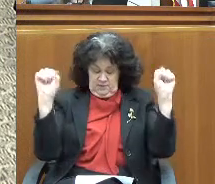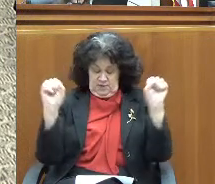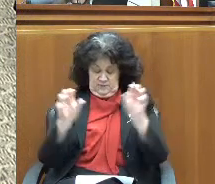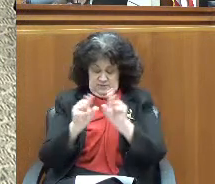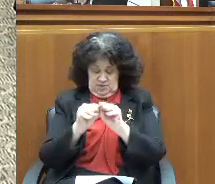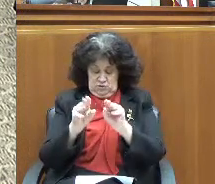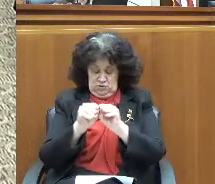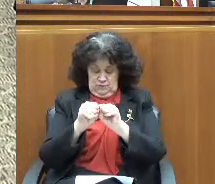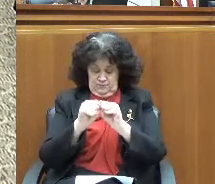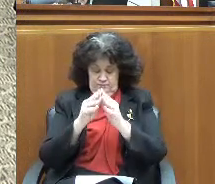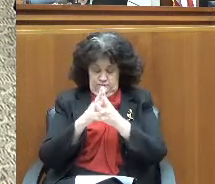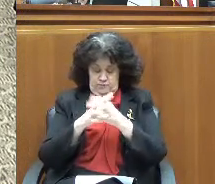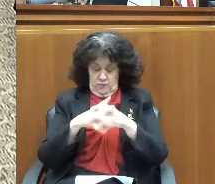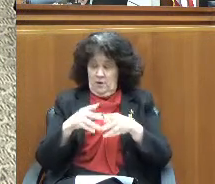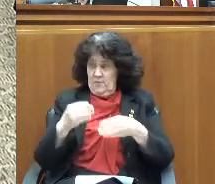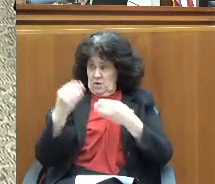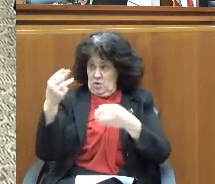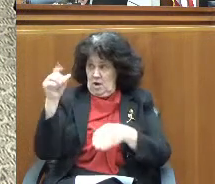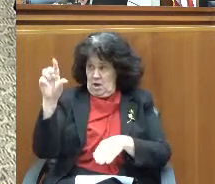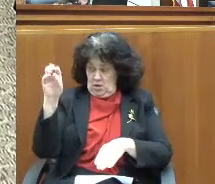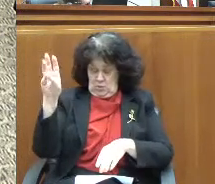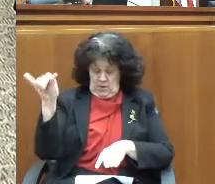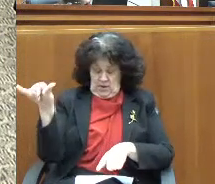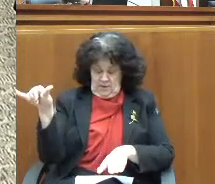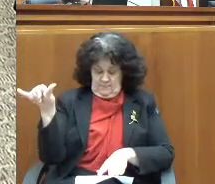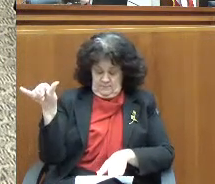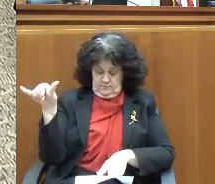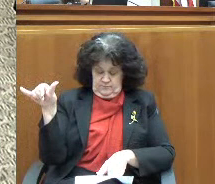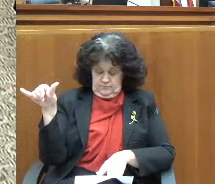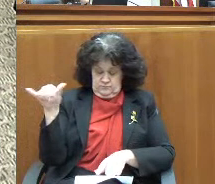Holloway? Grant, deny, or defer.